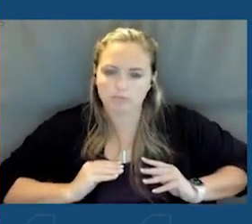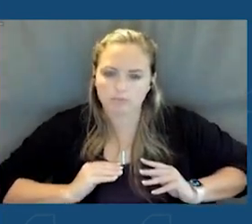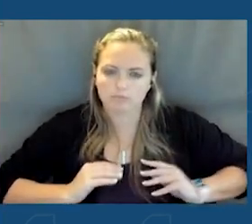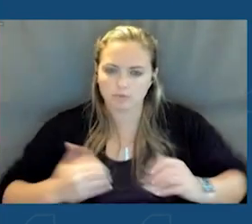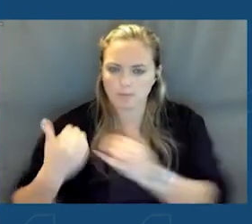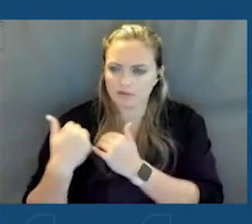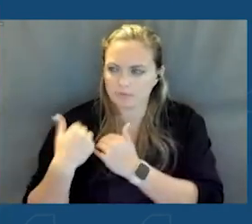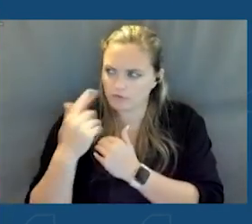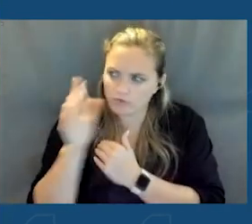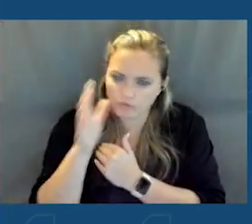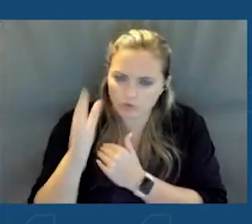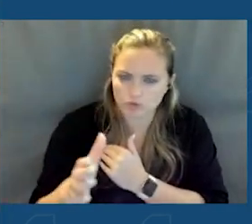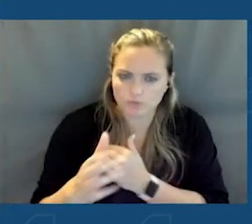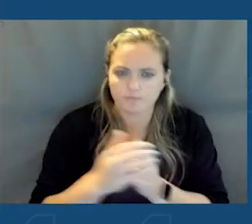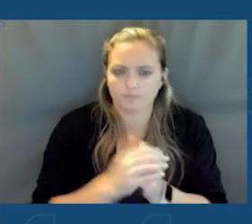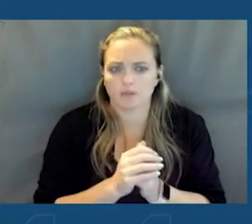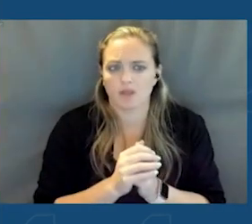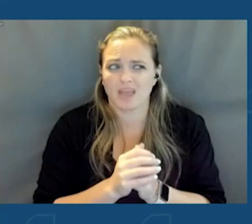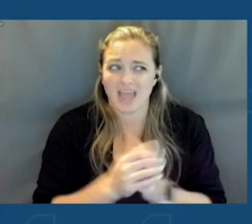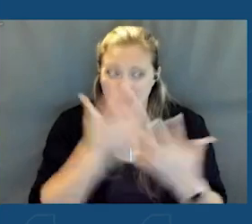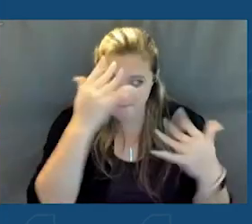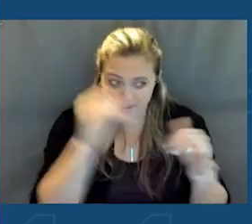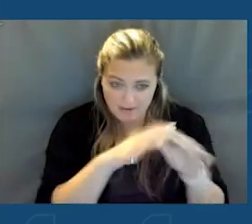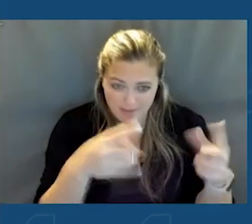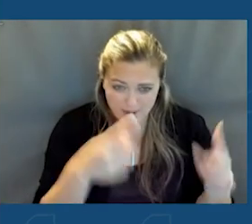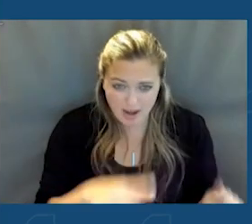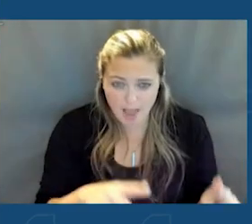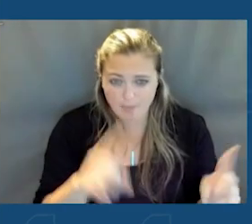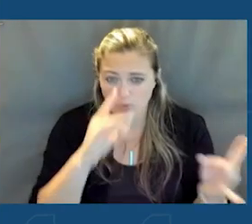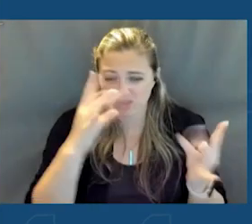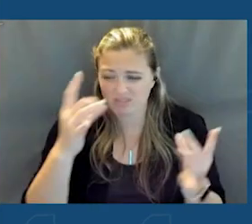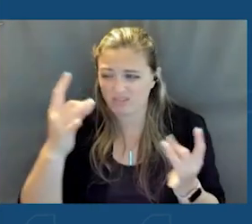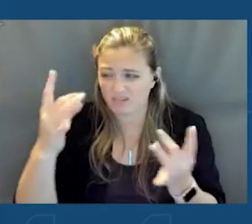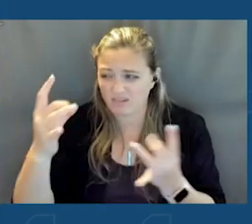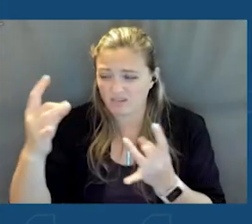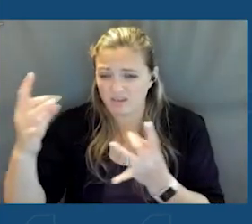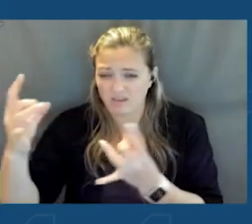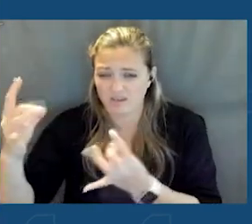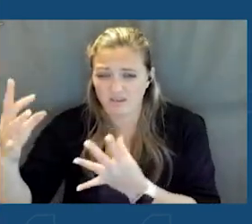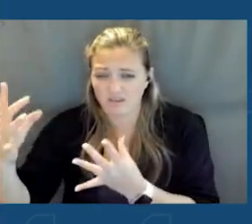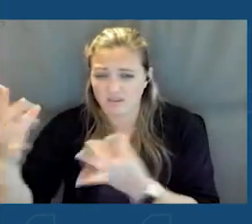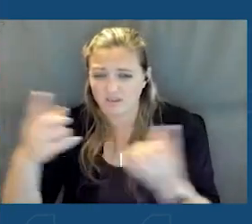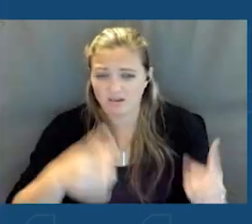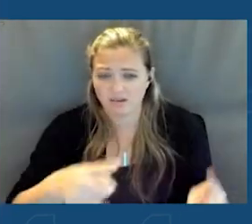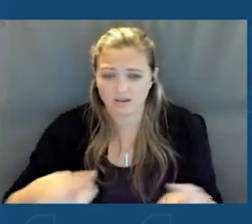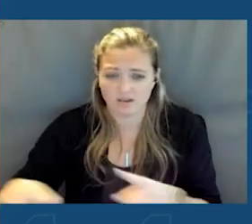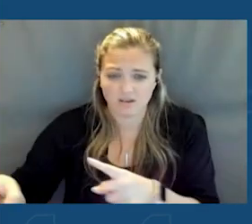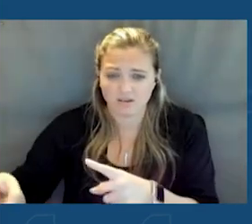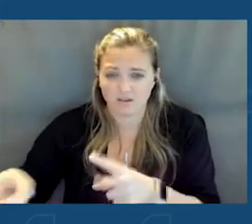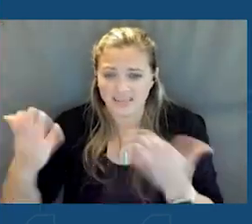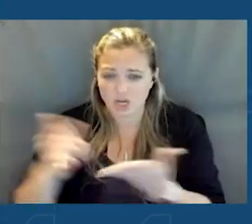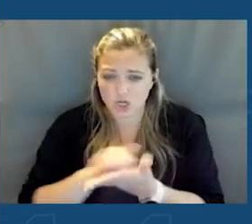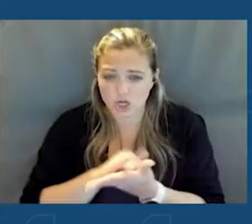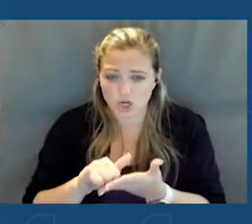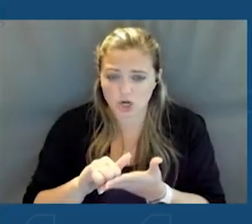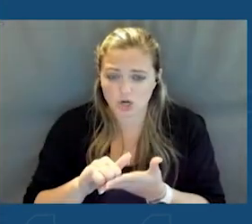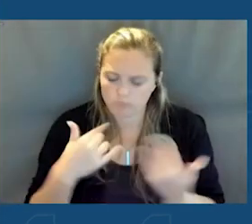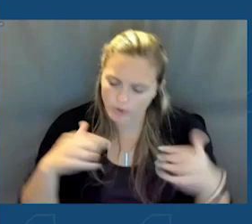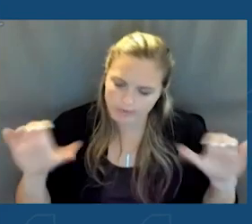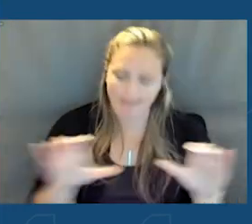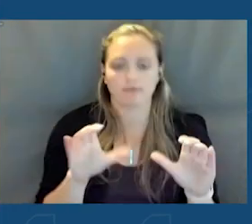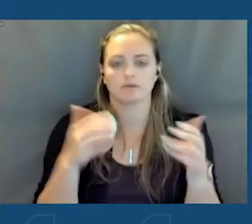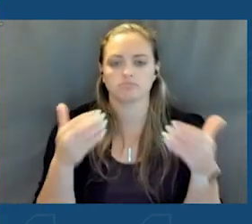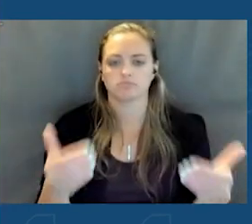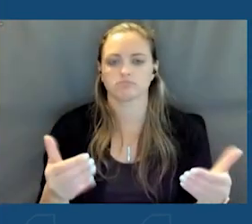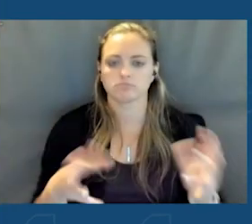future." And after a pandemic filled with too much despair, far too much despair, here in New York, we are acting. And we're